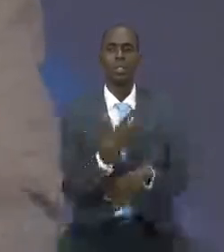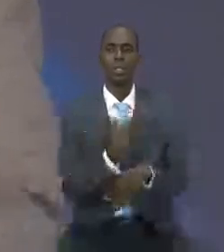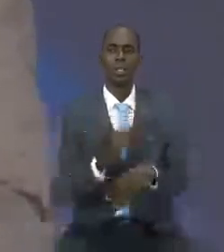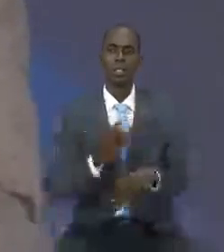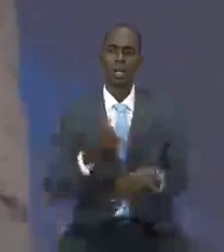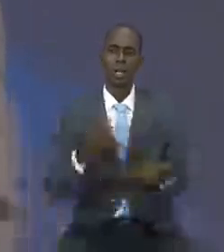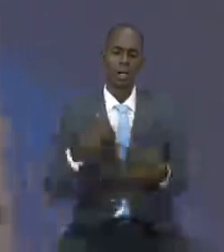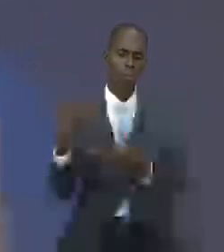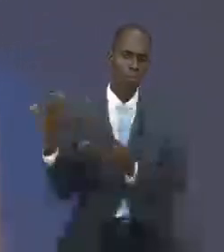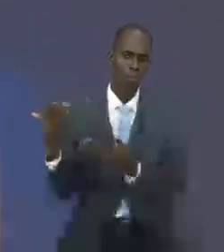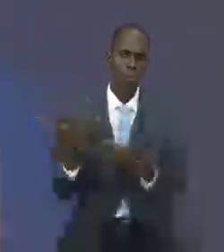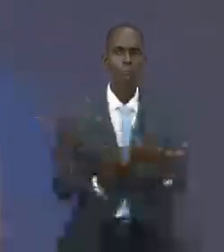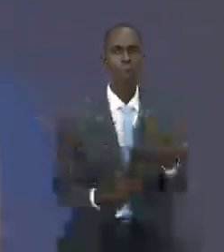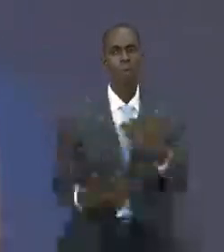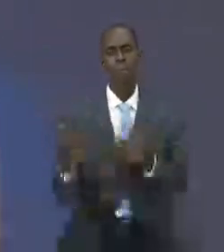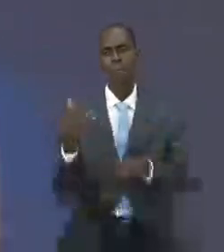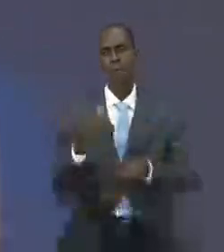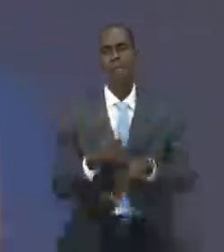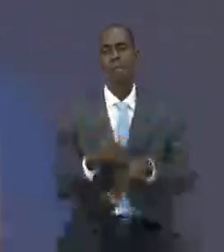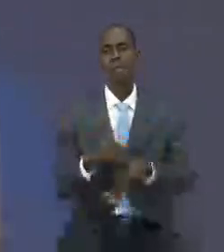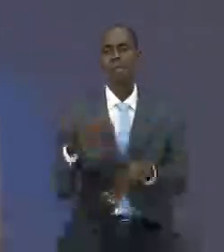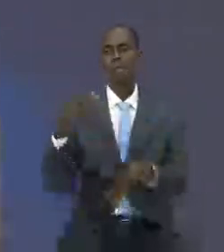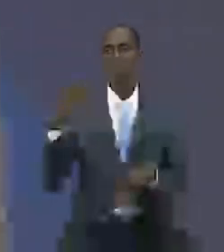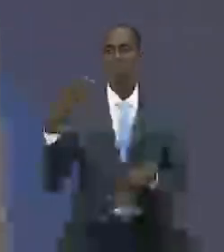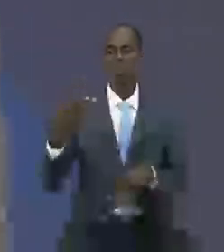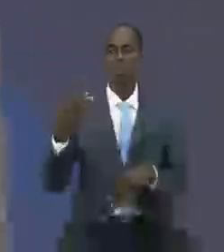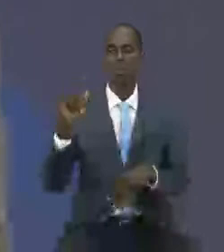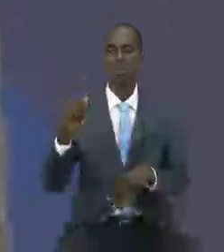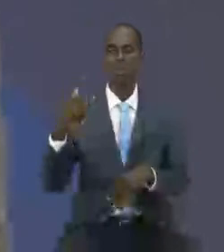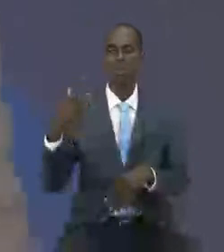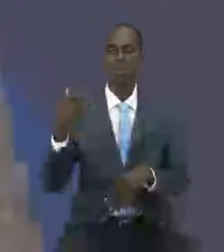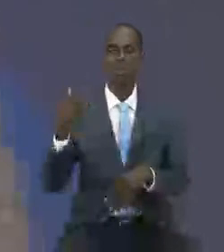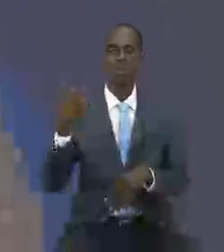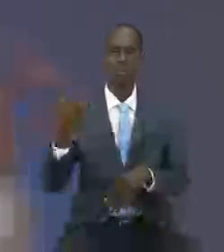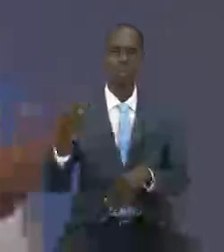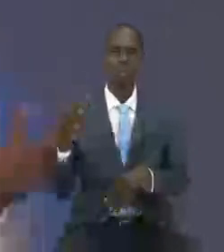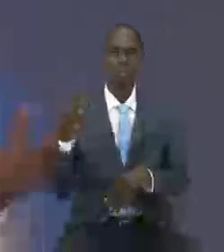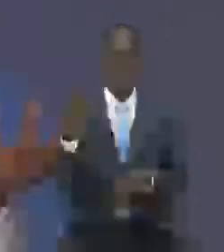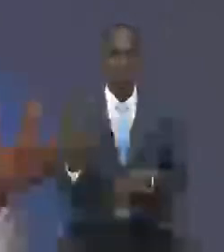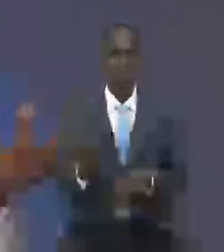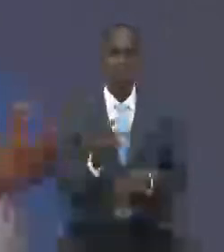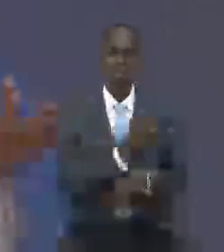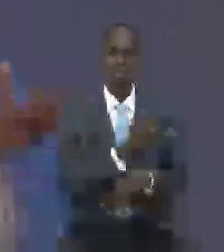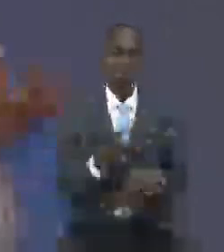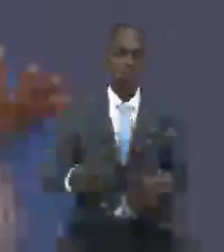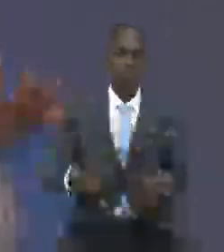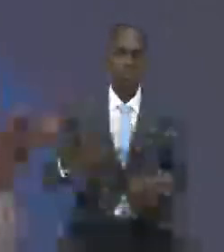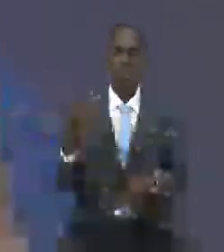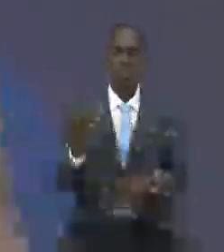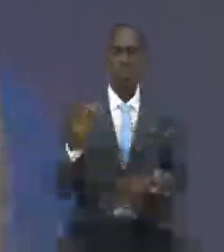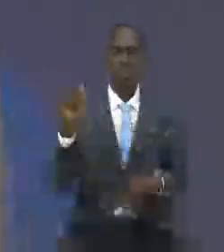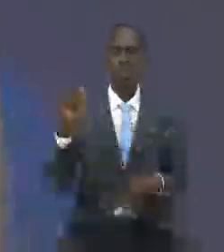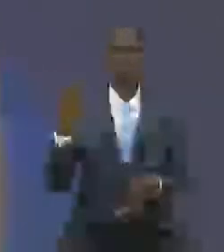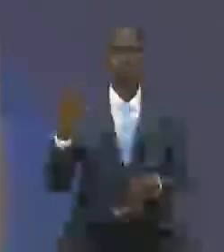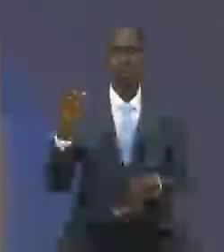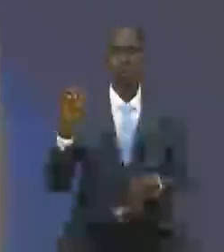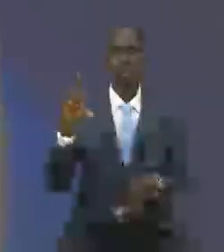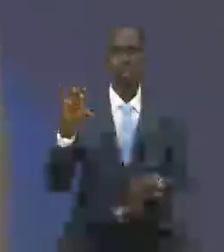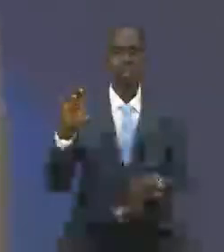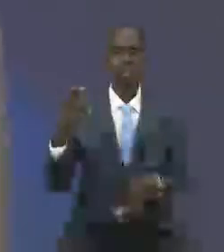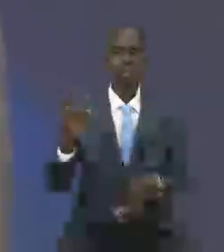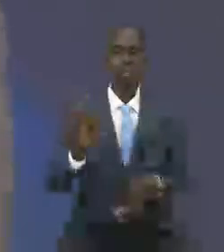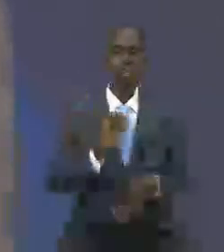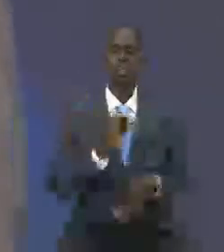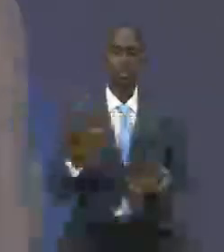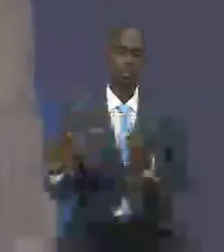back Agag, the king of Amalek, and I've utterly destroyed the Amalekites.